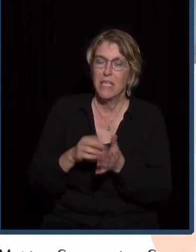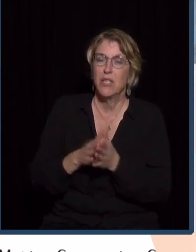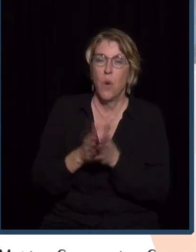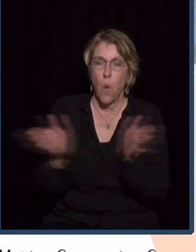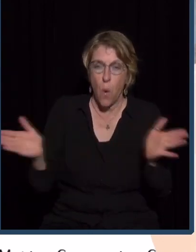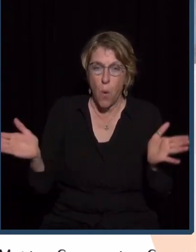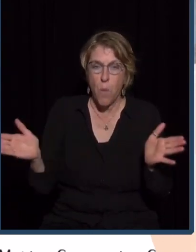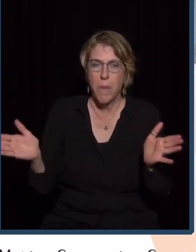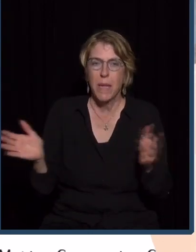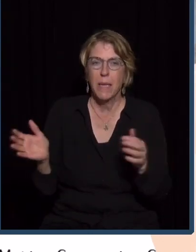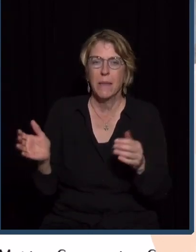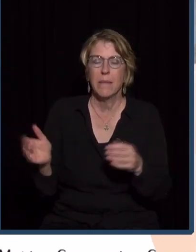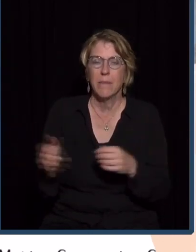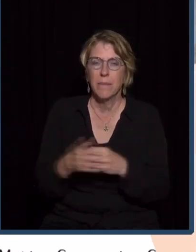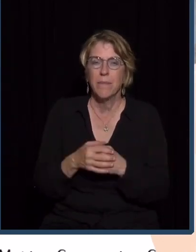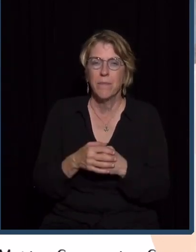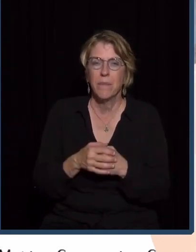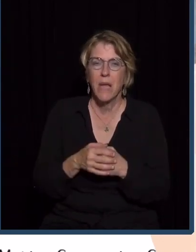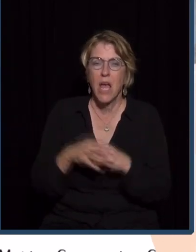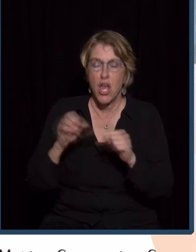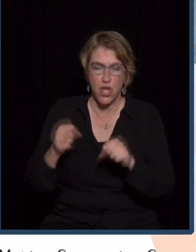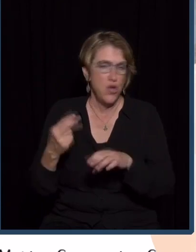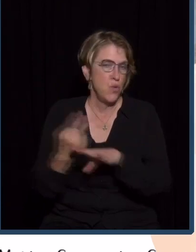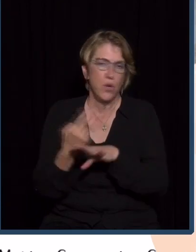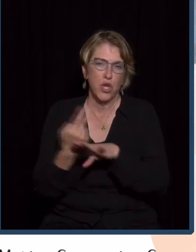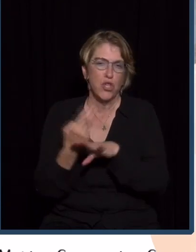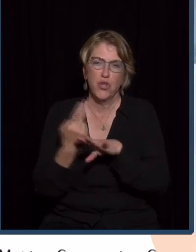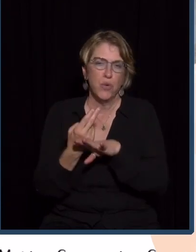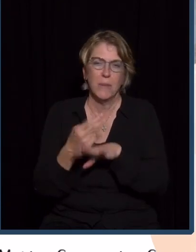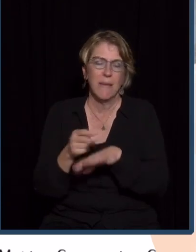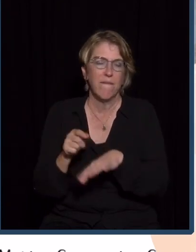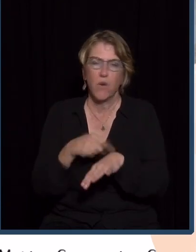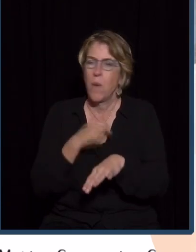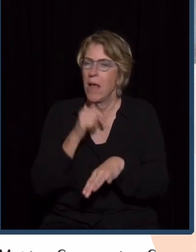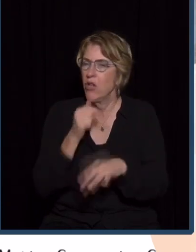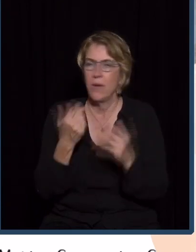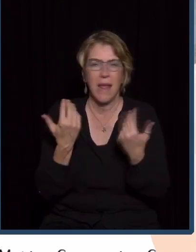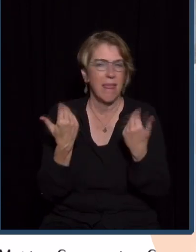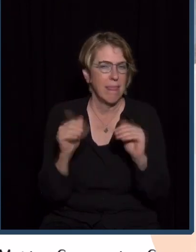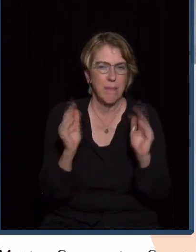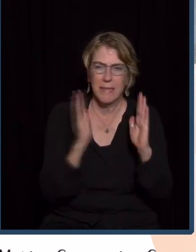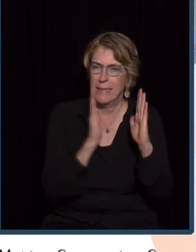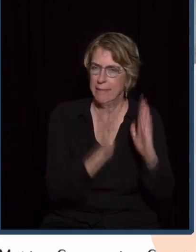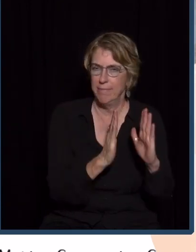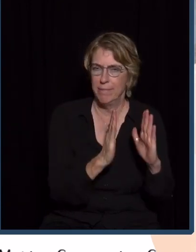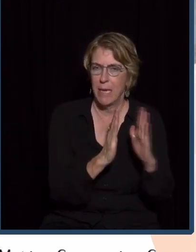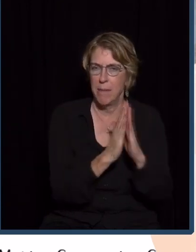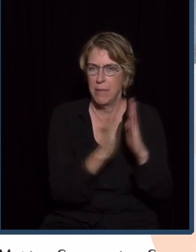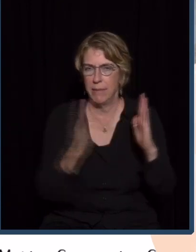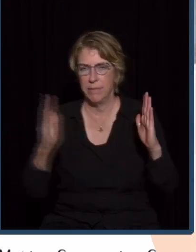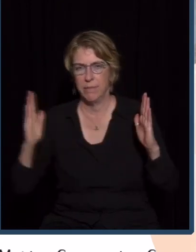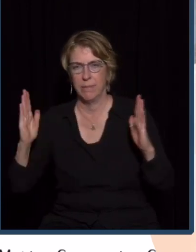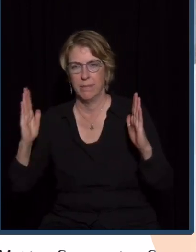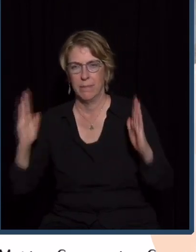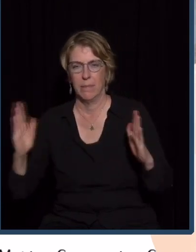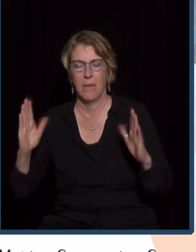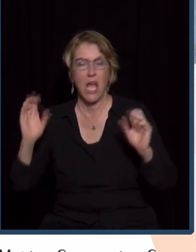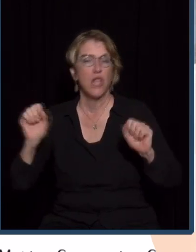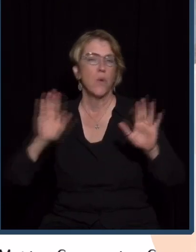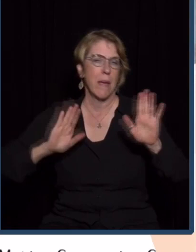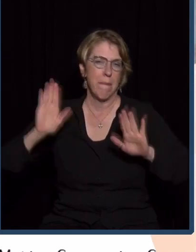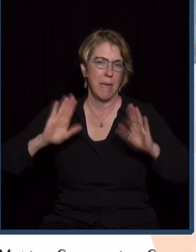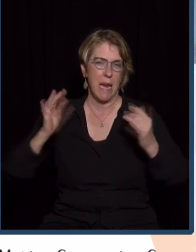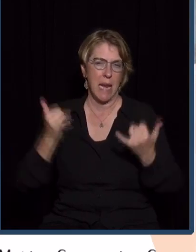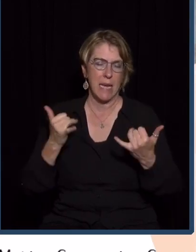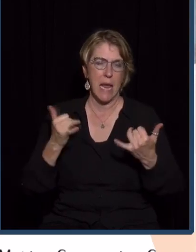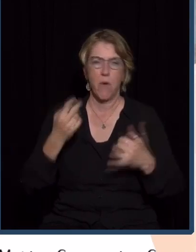So not to bid on, but I mean, you can use this item for a while. So feel free to bid on it right now and take the travel later. And our